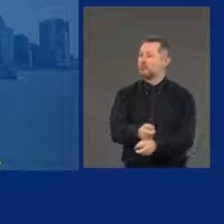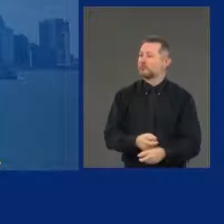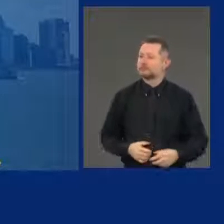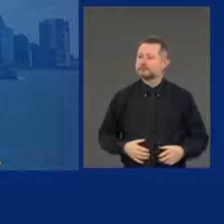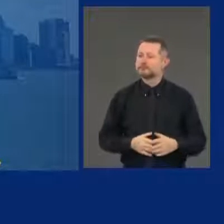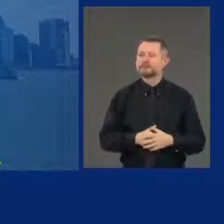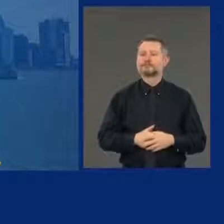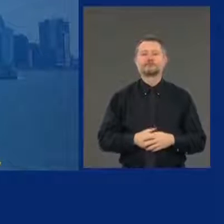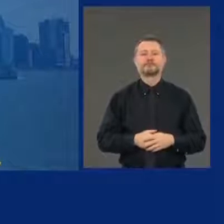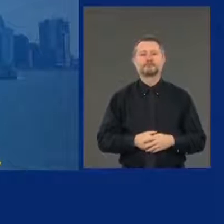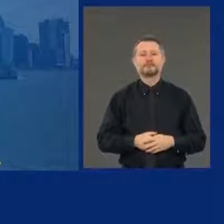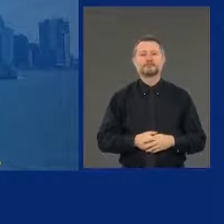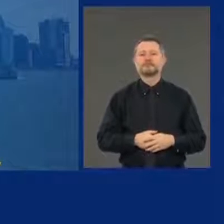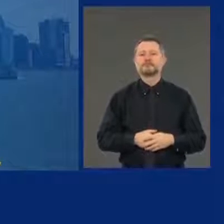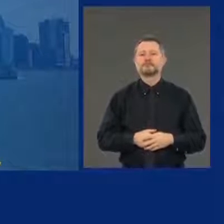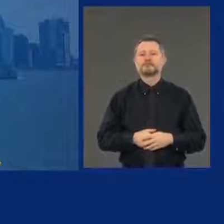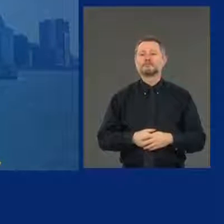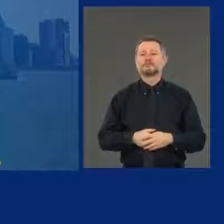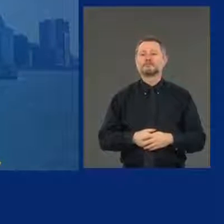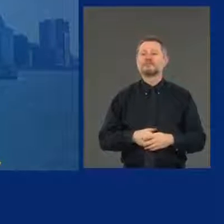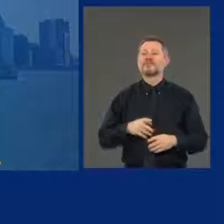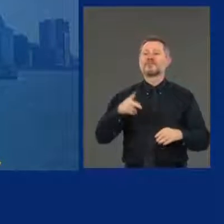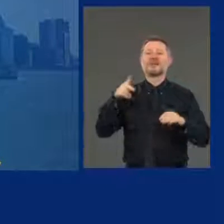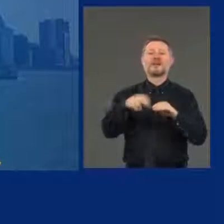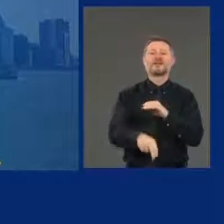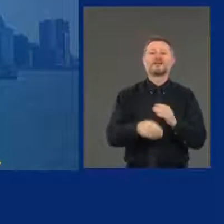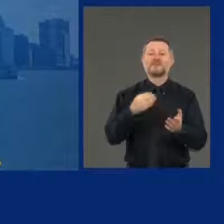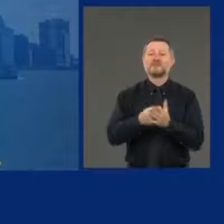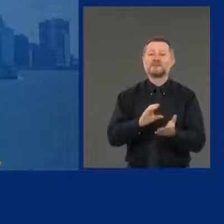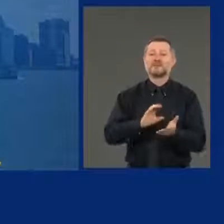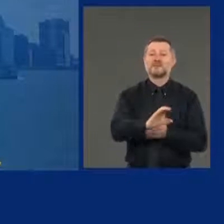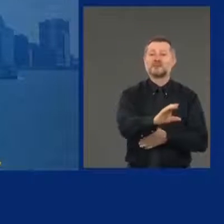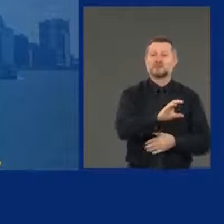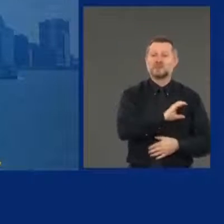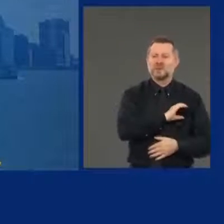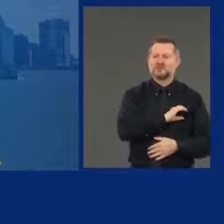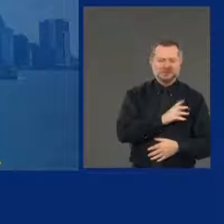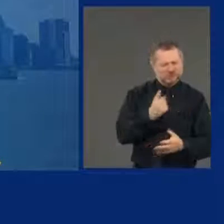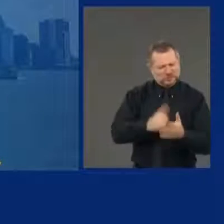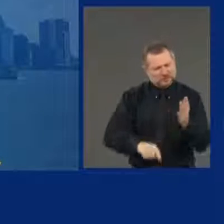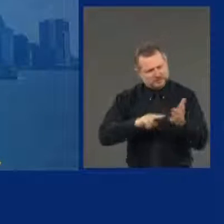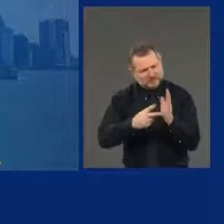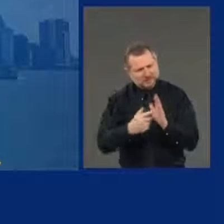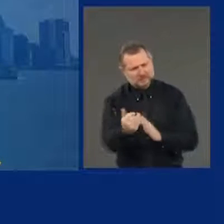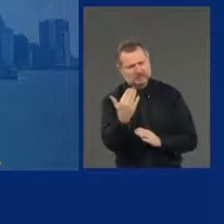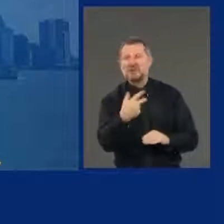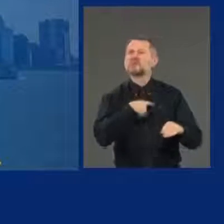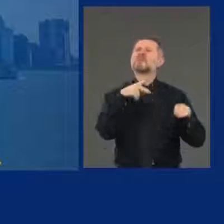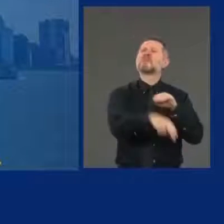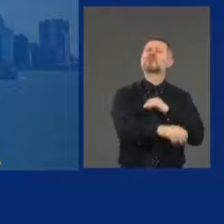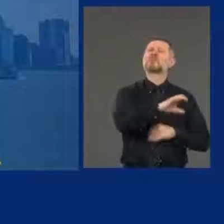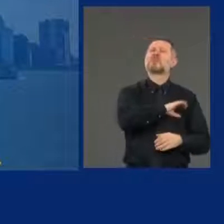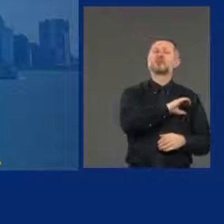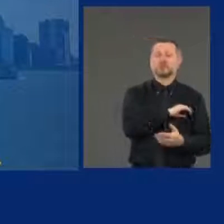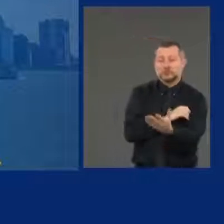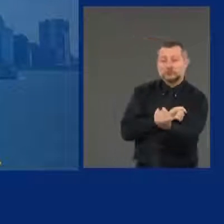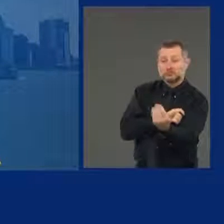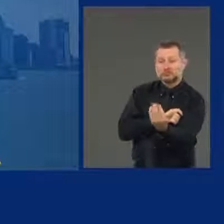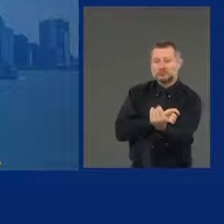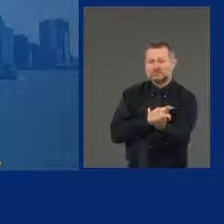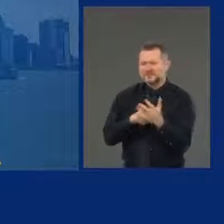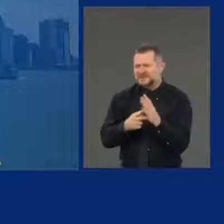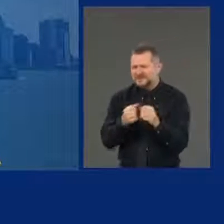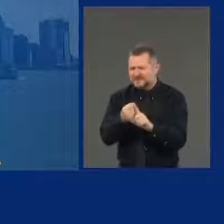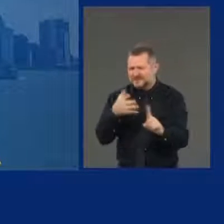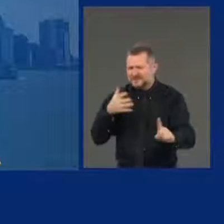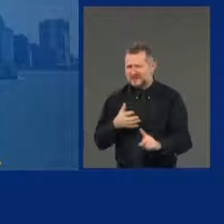forward. Defund the police. Okay, what does that mean? How do we do that?